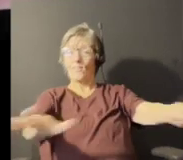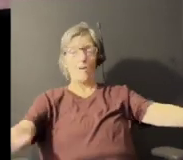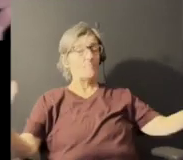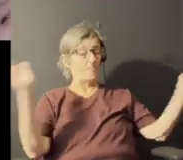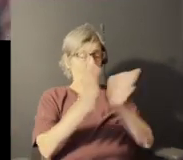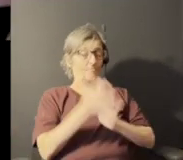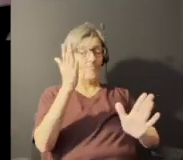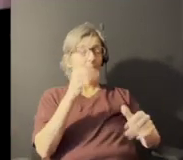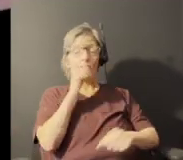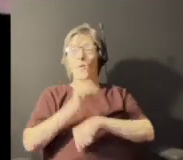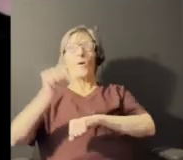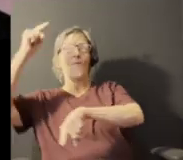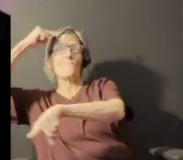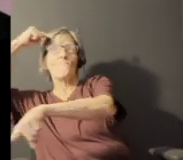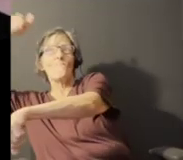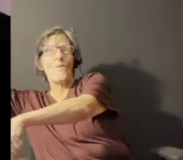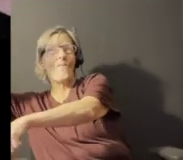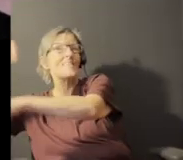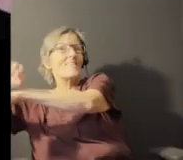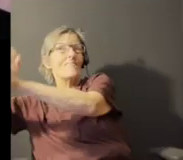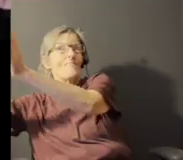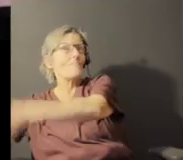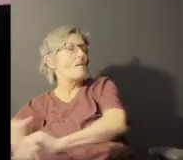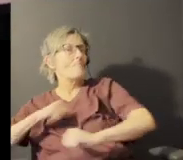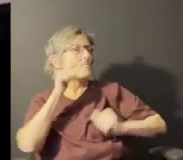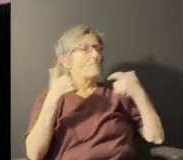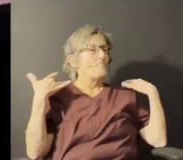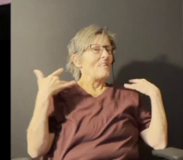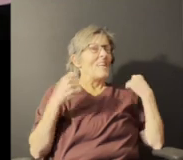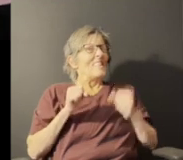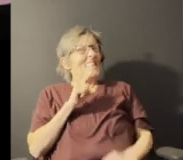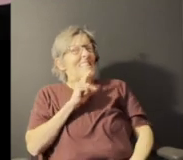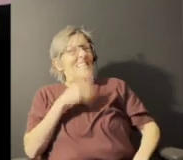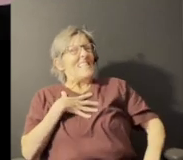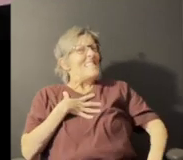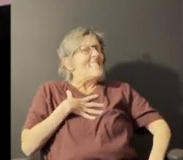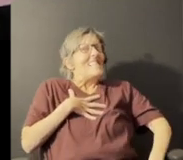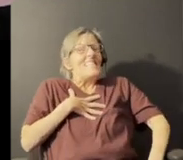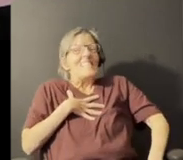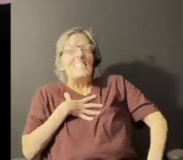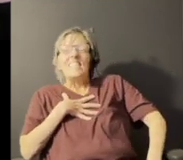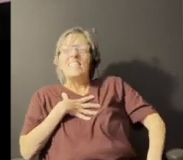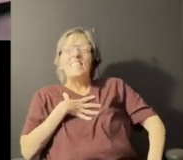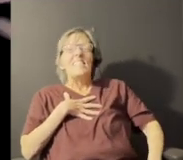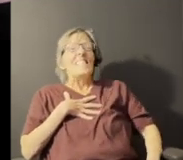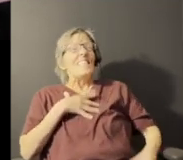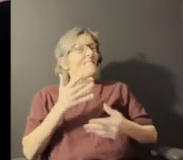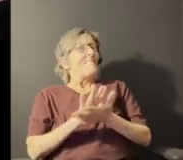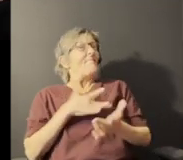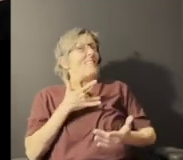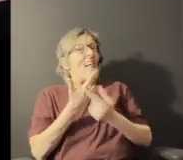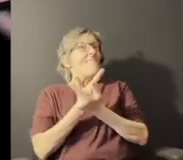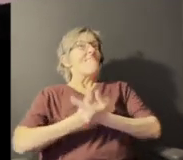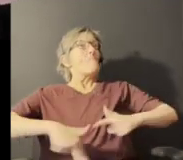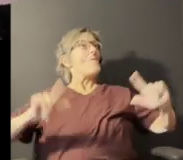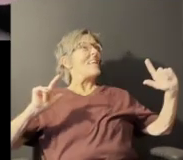that's it. I'm not working for someone else. Yeah. It's very liberating